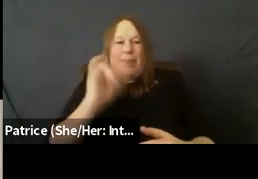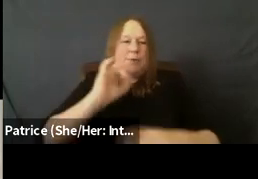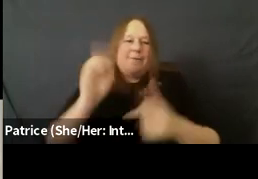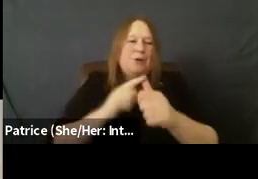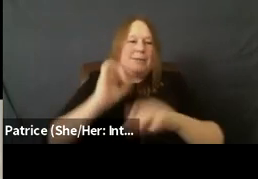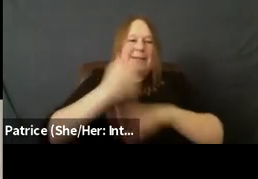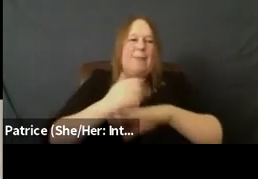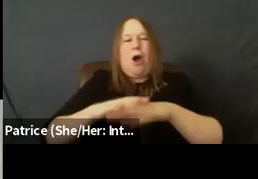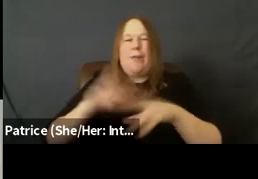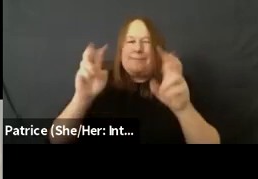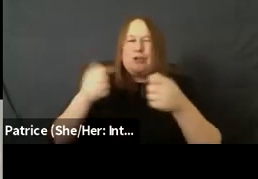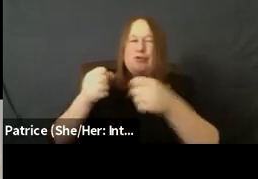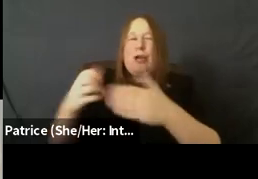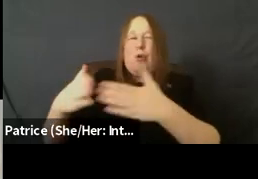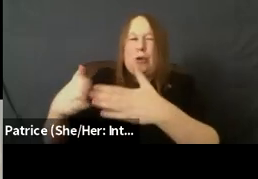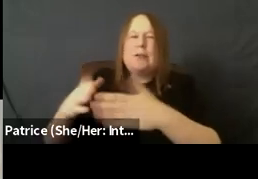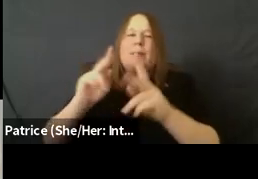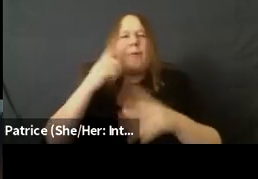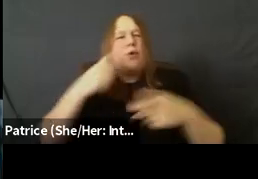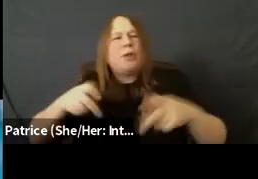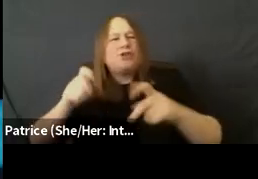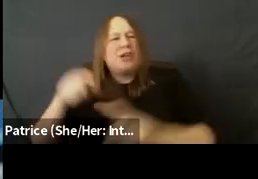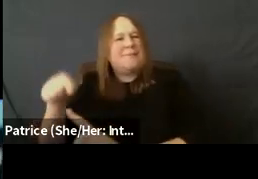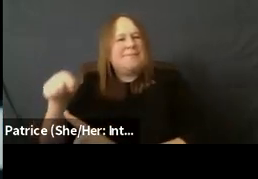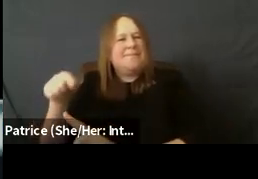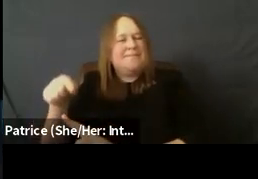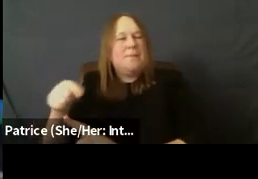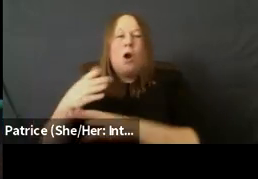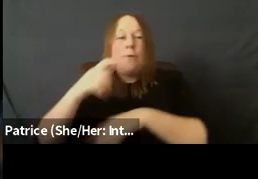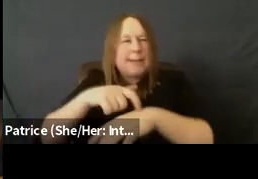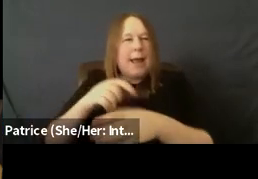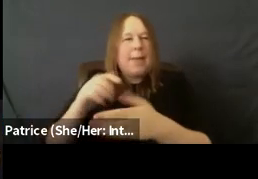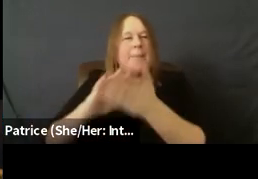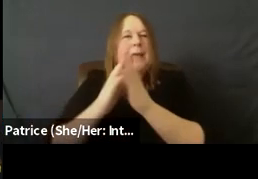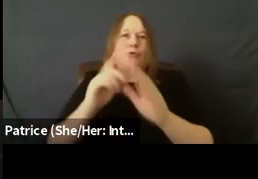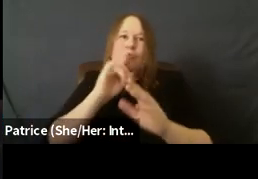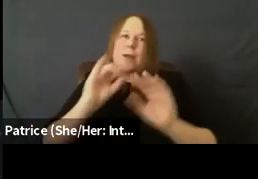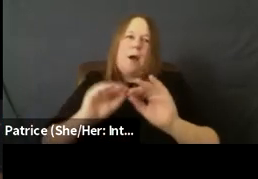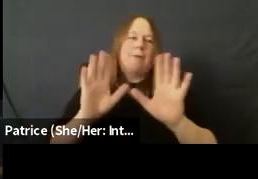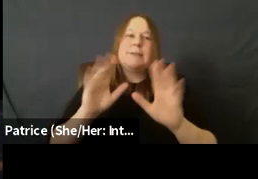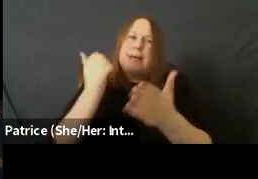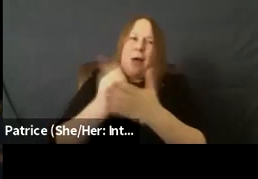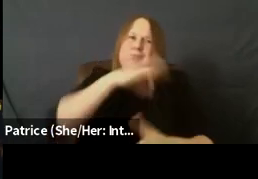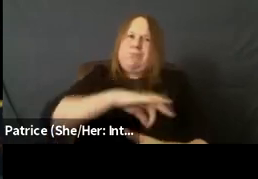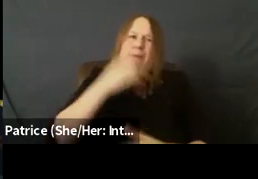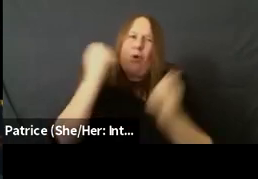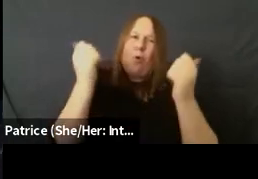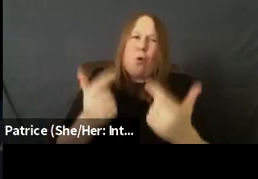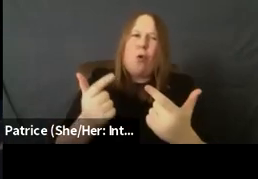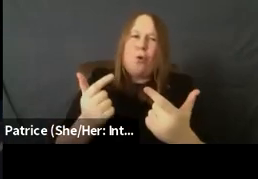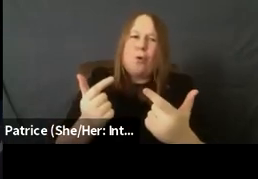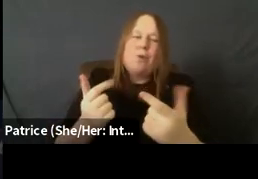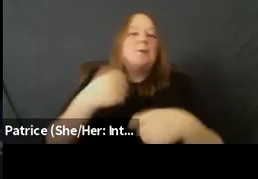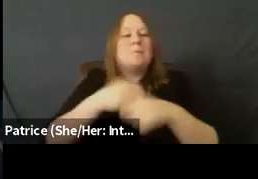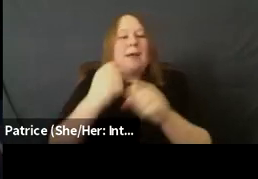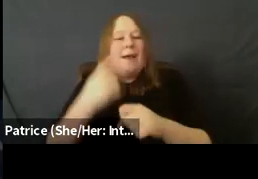onto street corners, it was for people in wheelchairs. Over time, it became really obvious it was useful for everyone. When we create, for